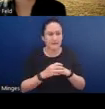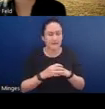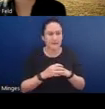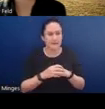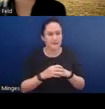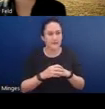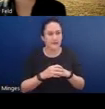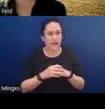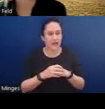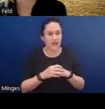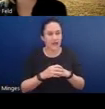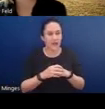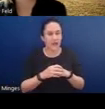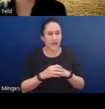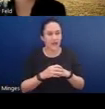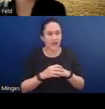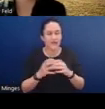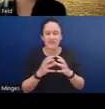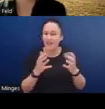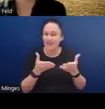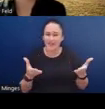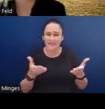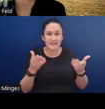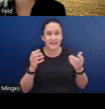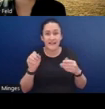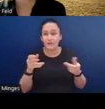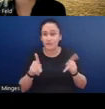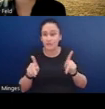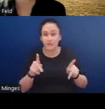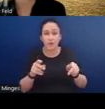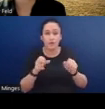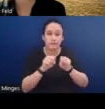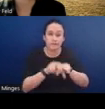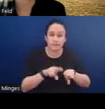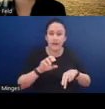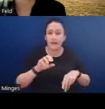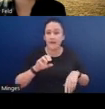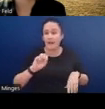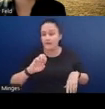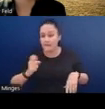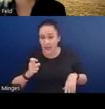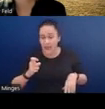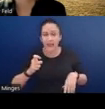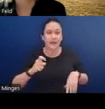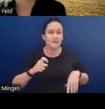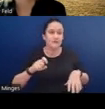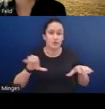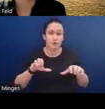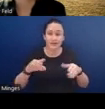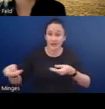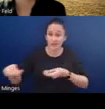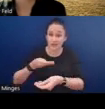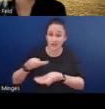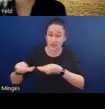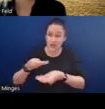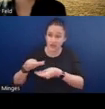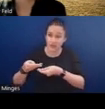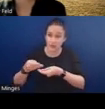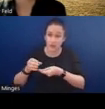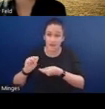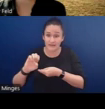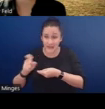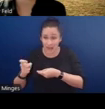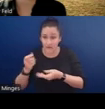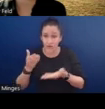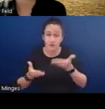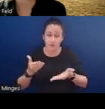that happen when people have sex or in relationships or doing perhaps transactional sex or sex work that can